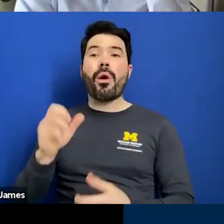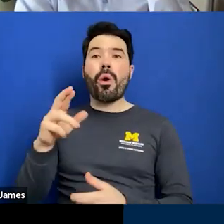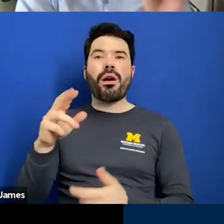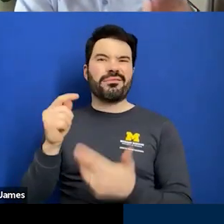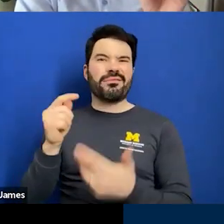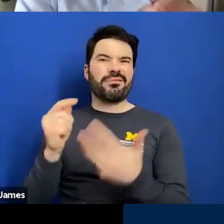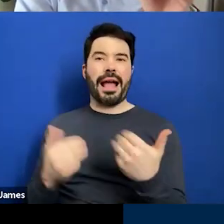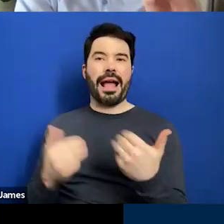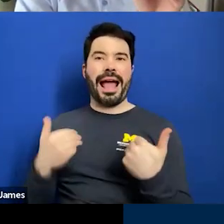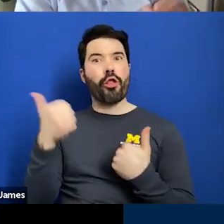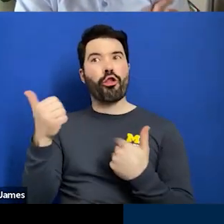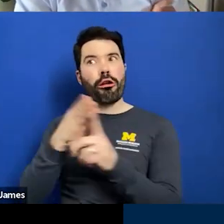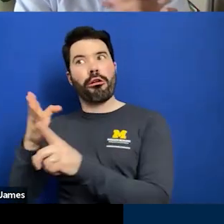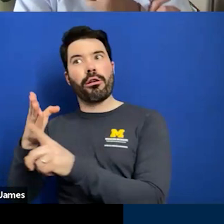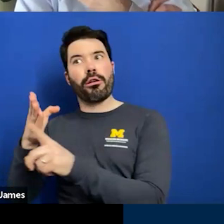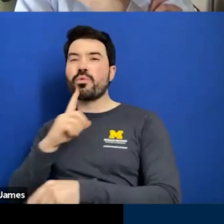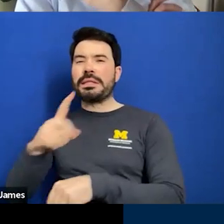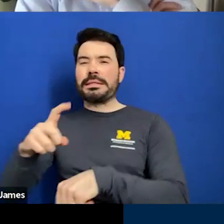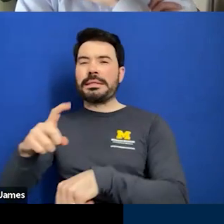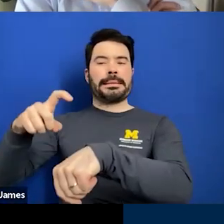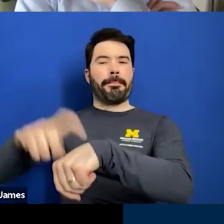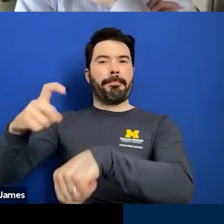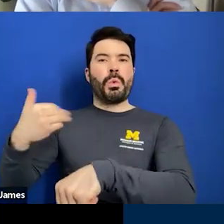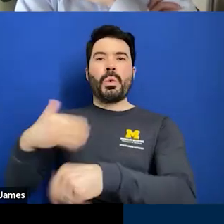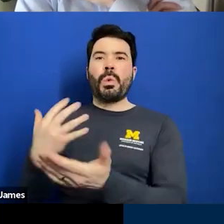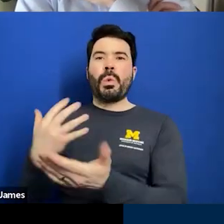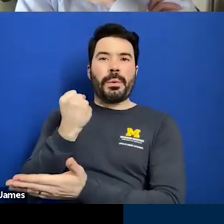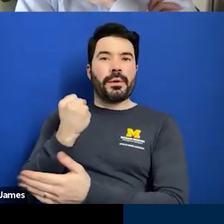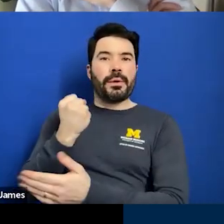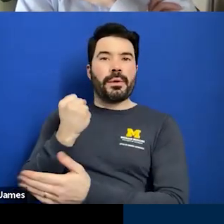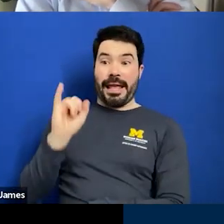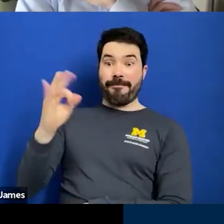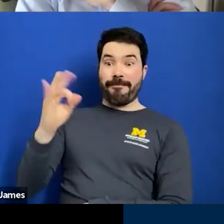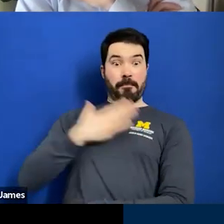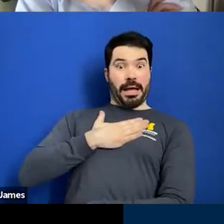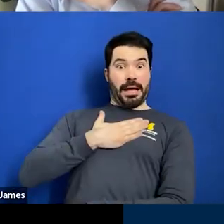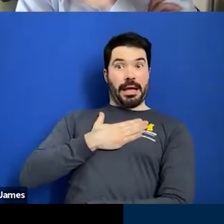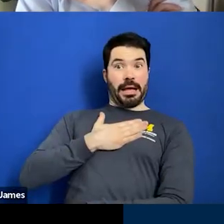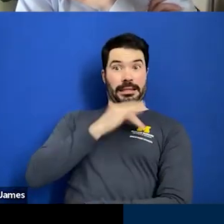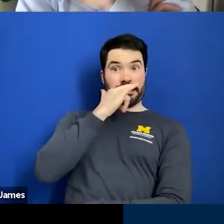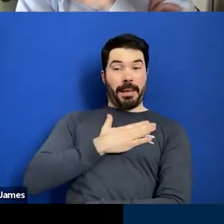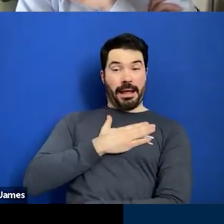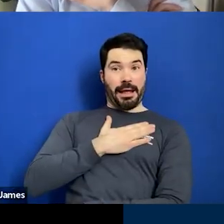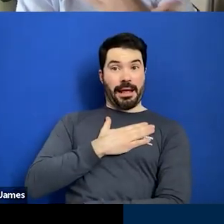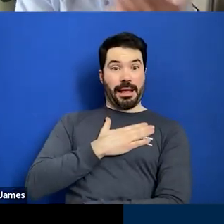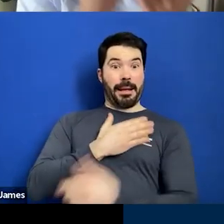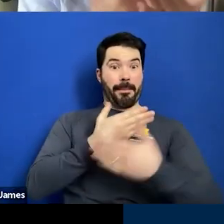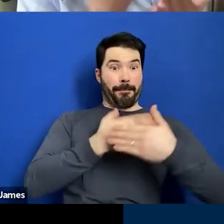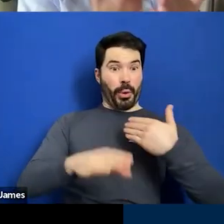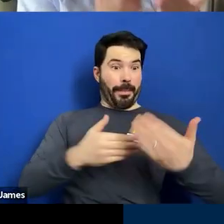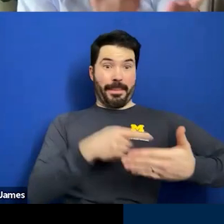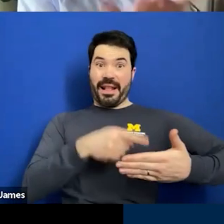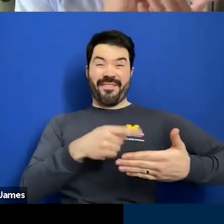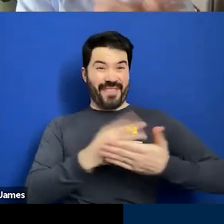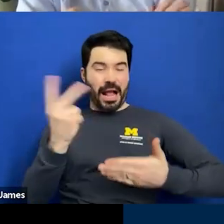again, time is of essence. If it were my child and the newborn hearing test was failed, I would be bam,